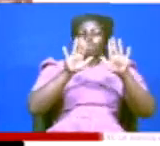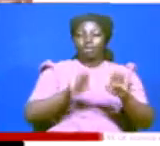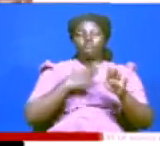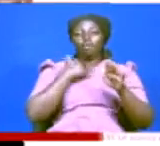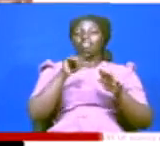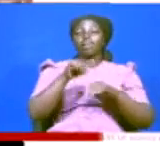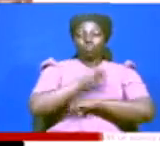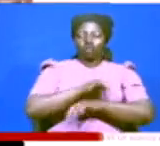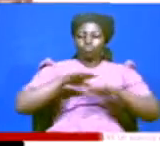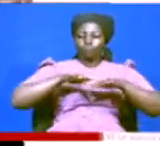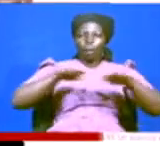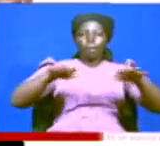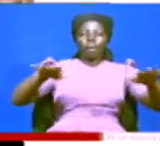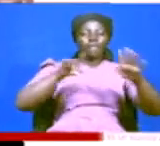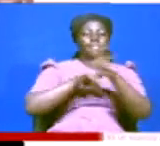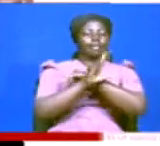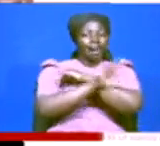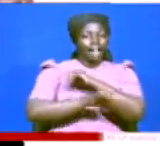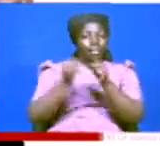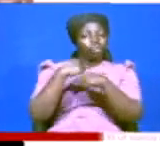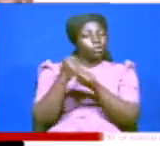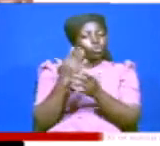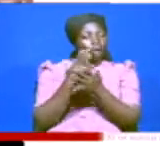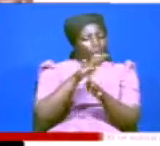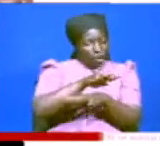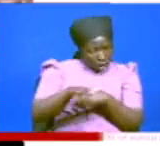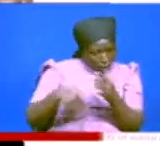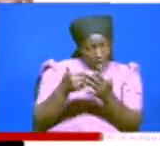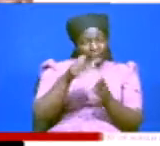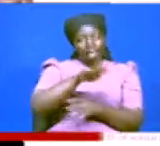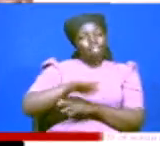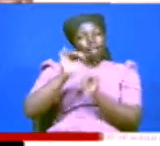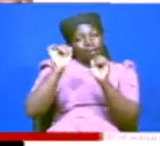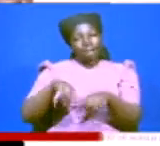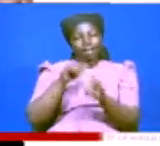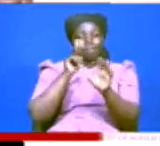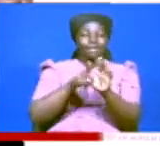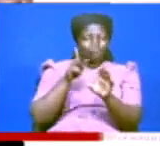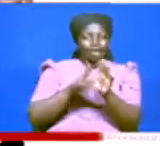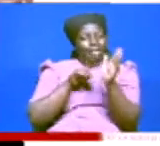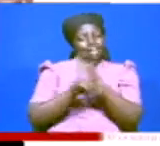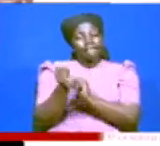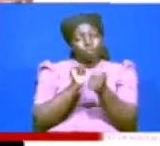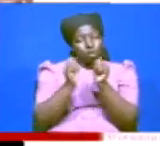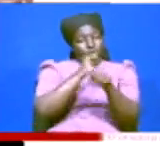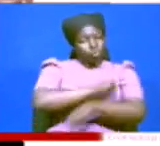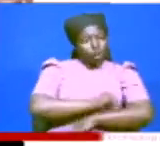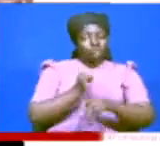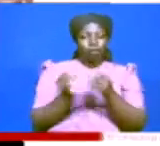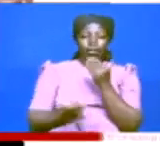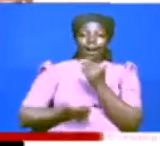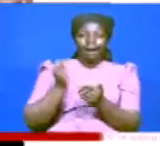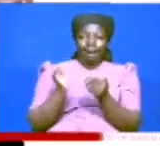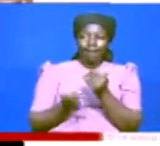across the country so that every part of this country can be part of the Academy of sports to nurture to